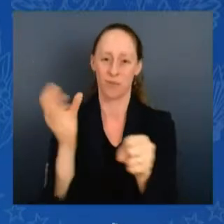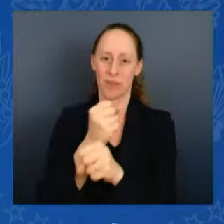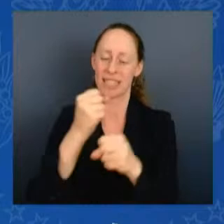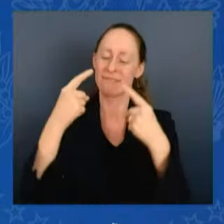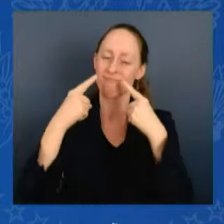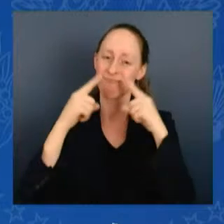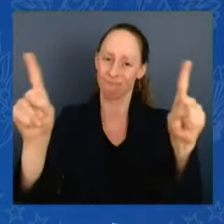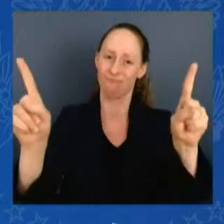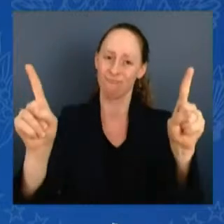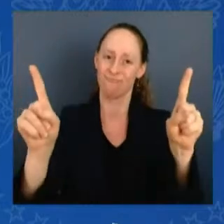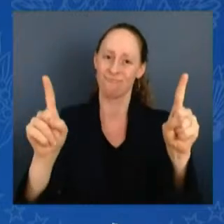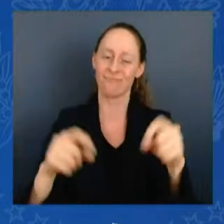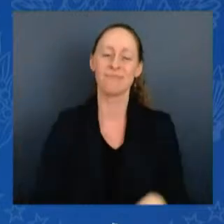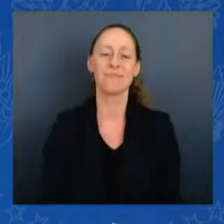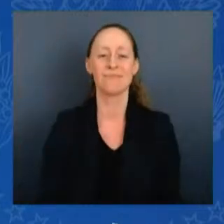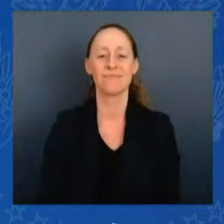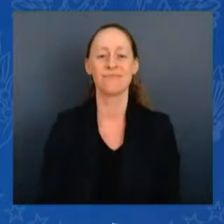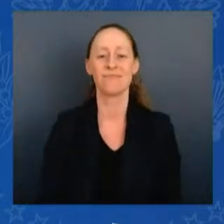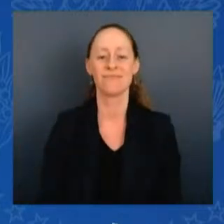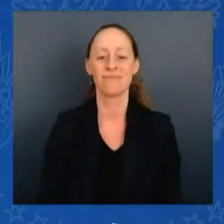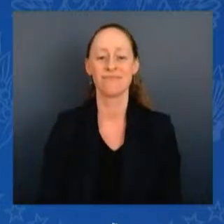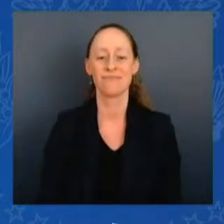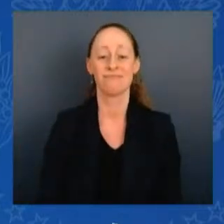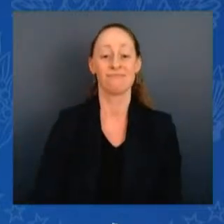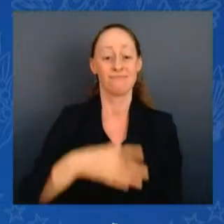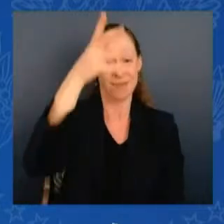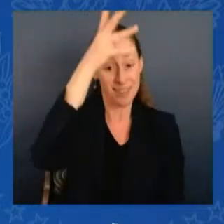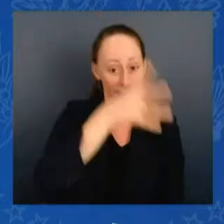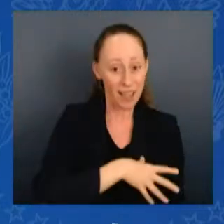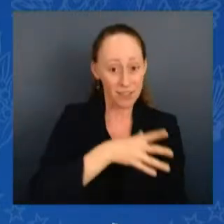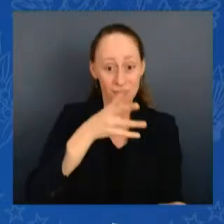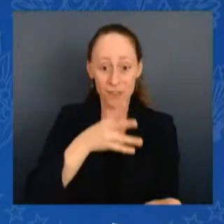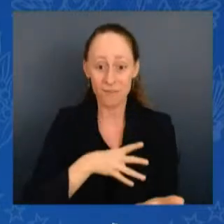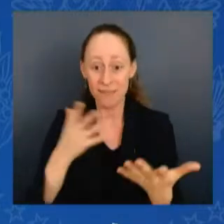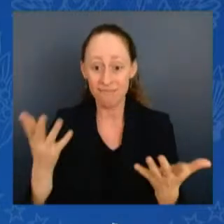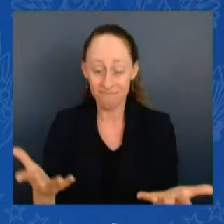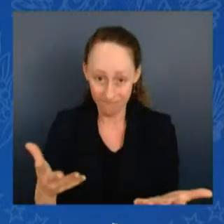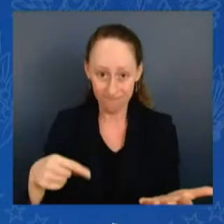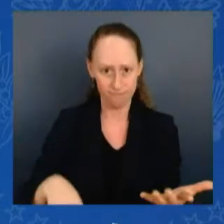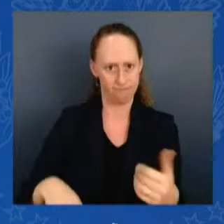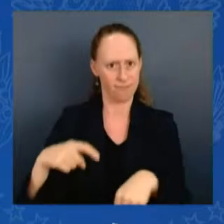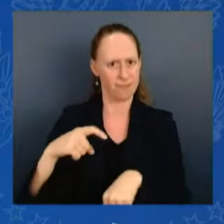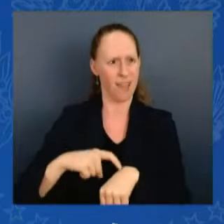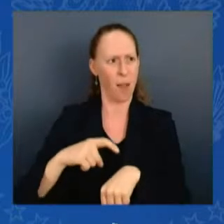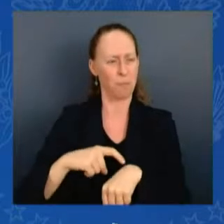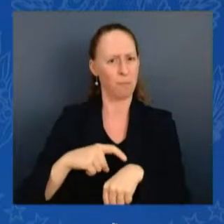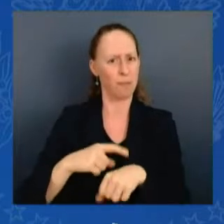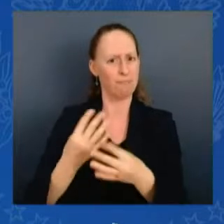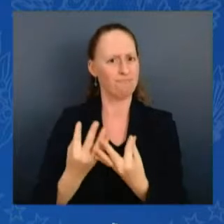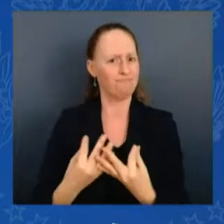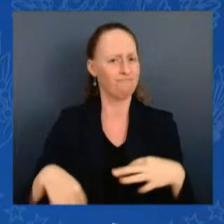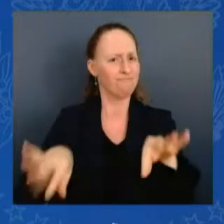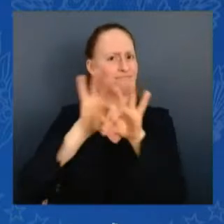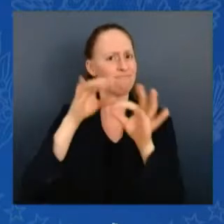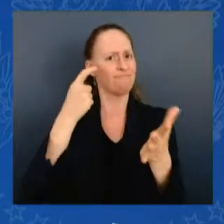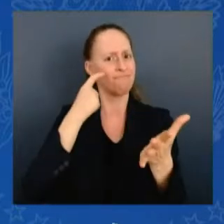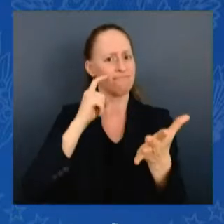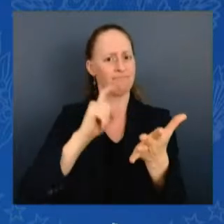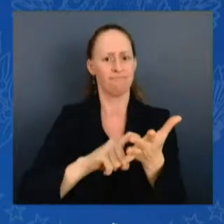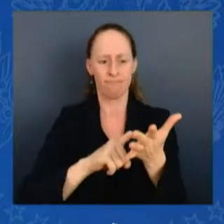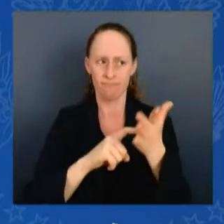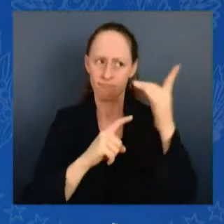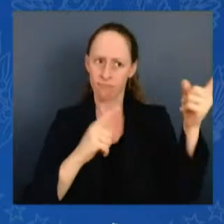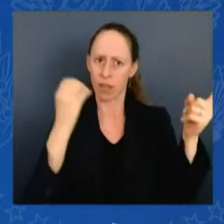Ladies and gentlemen, this is a pivotal moment for Europe, for the transatlantic community, and I might add for the